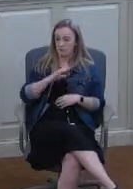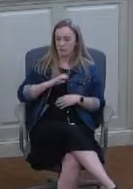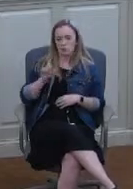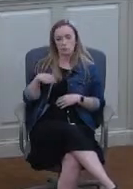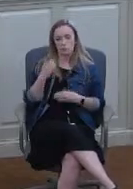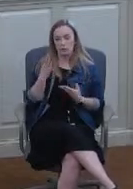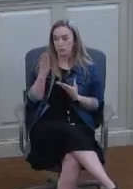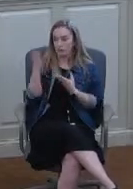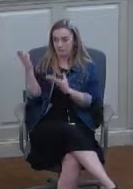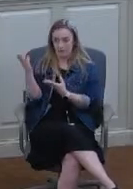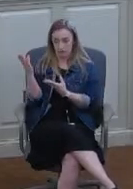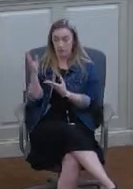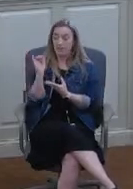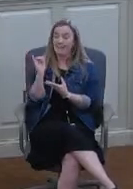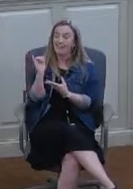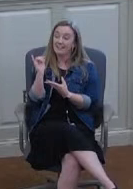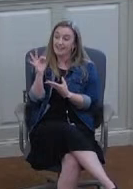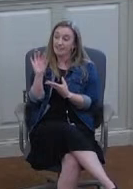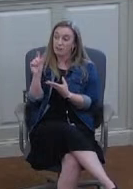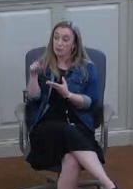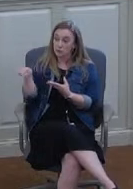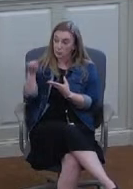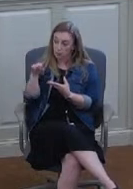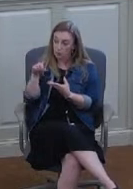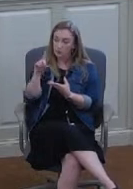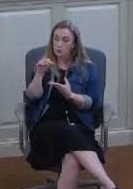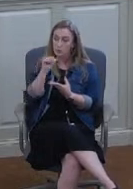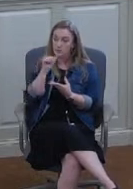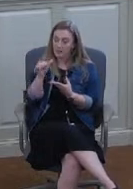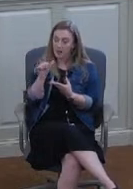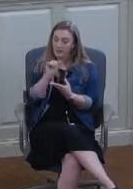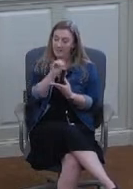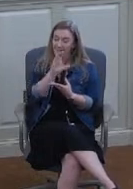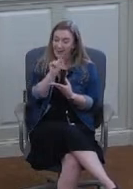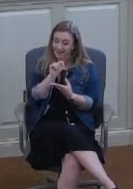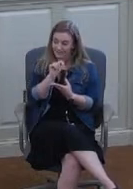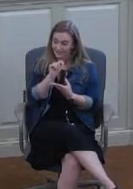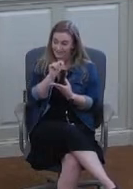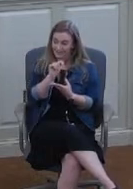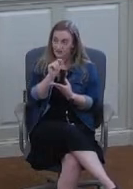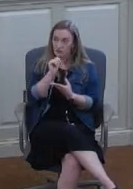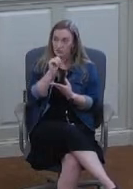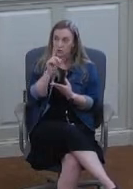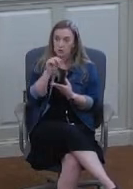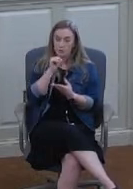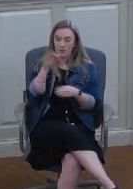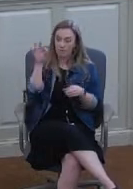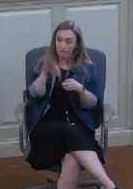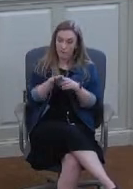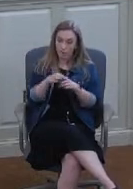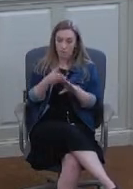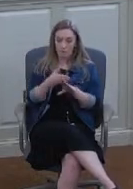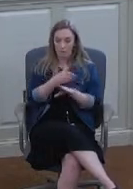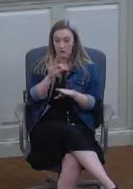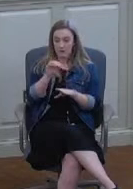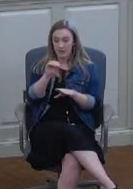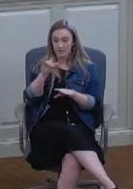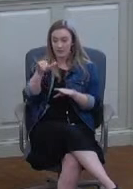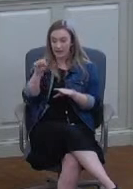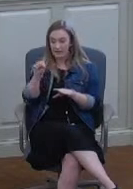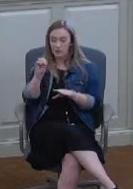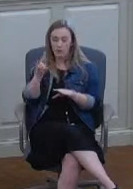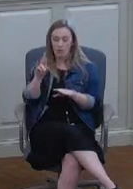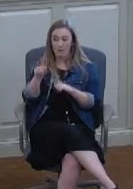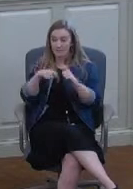recommendation. If this body does not act within 90 days, or if this body somehow ends up in a tie, then